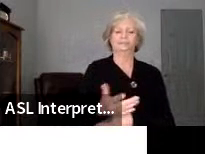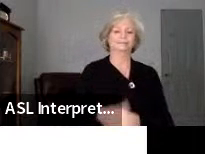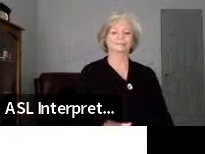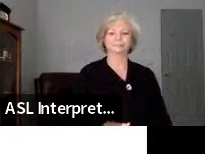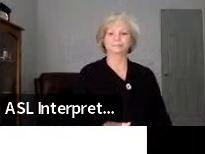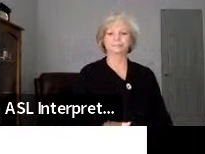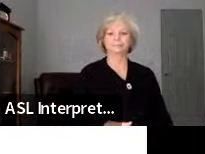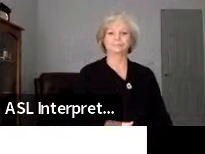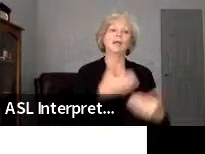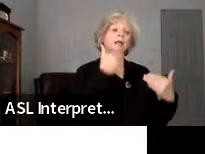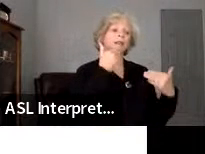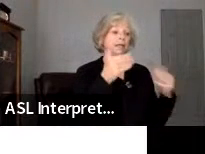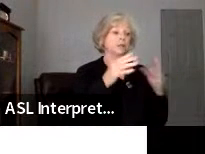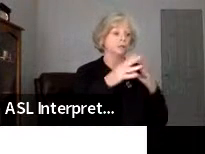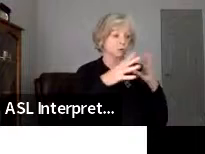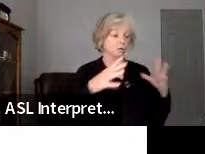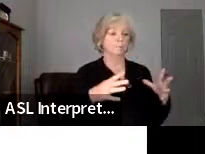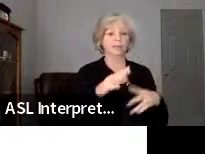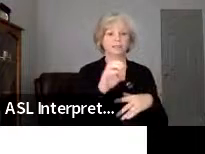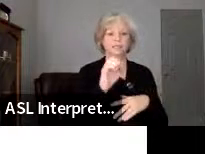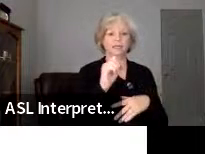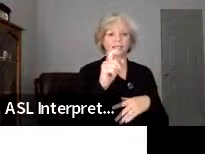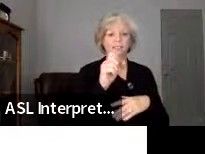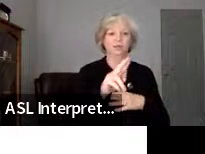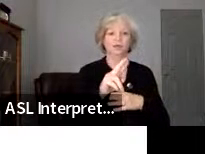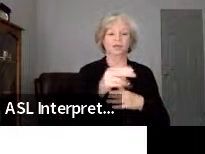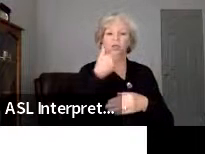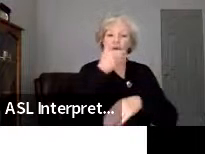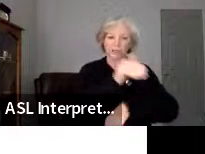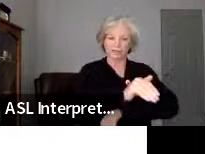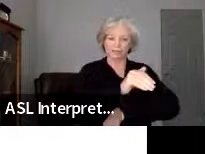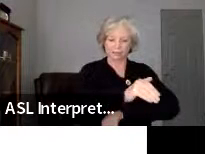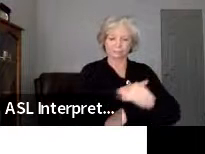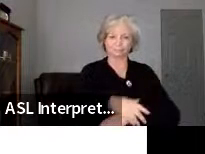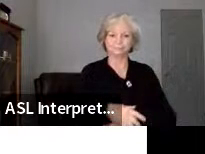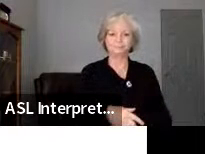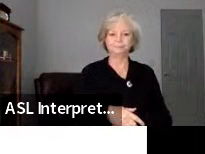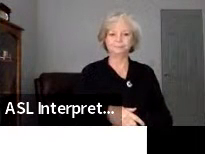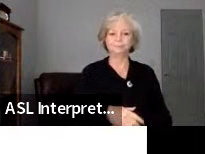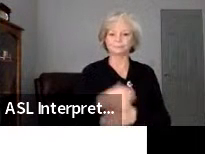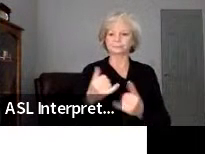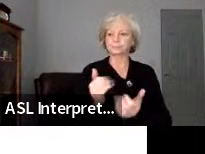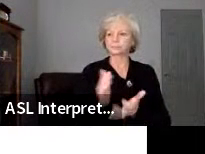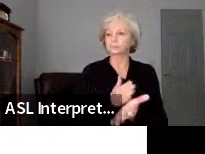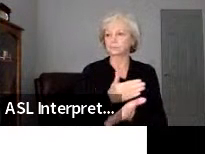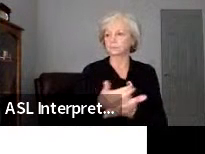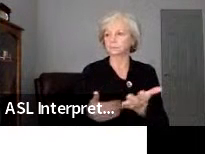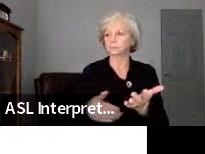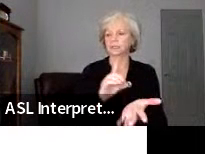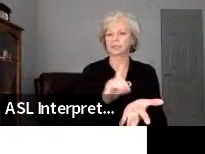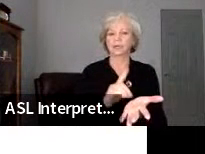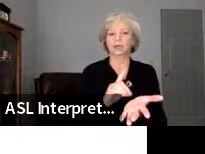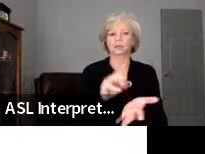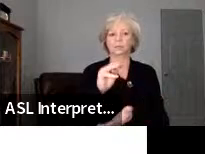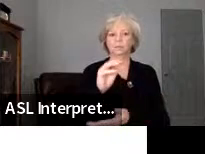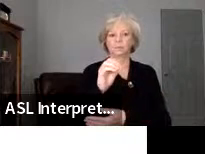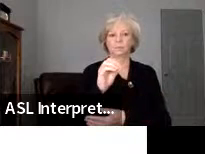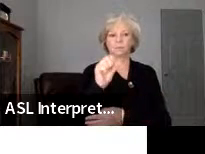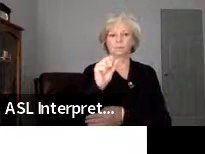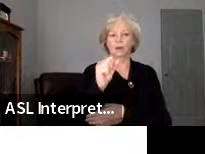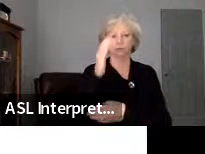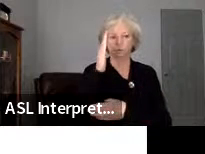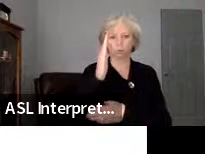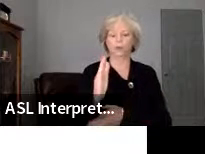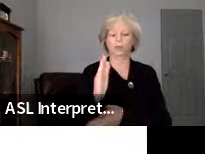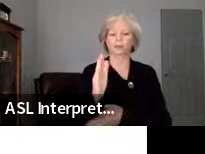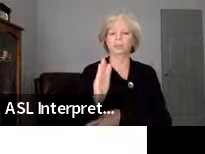right, thank you so much, Nestor, and good evening, everyone. So for this section, Dr. Moss will share the county updates today, and